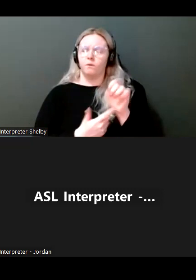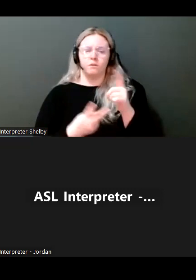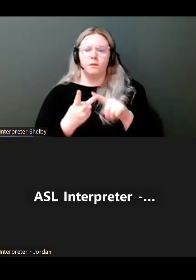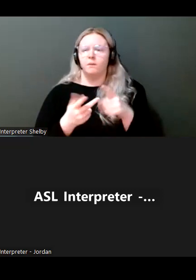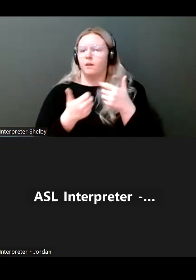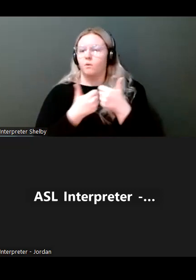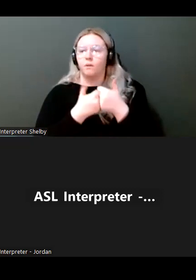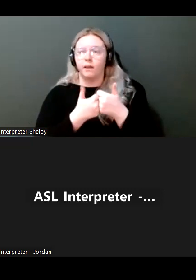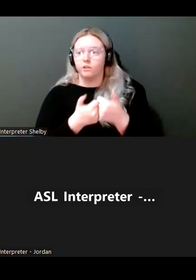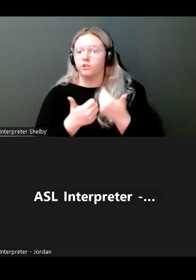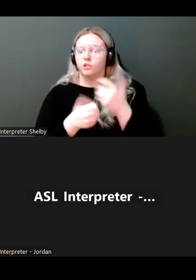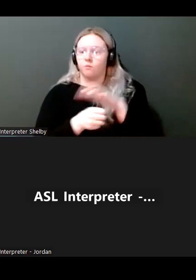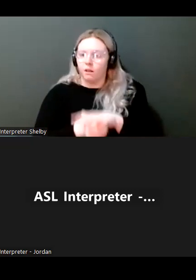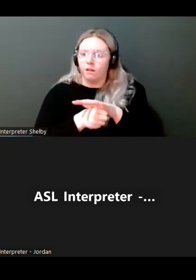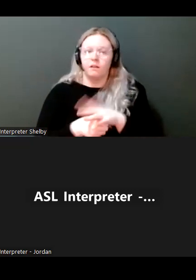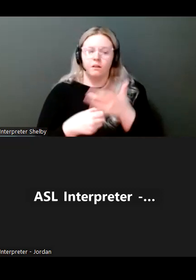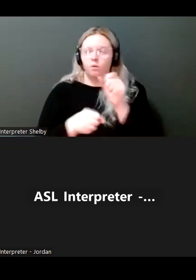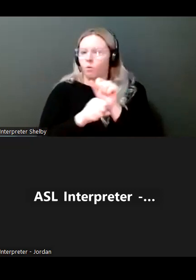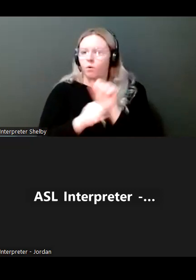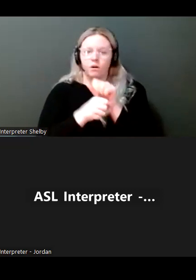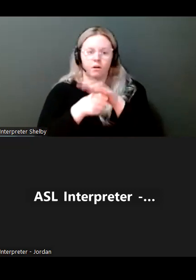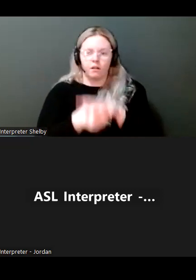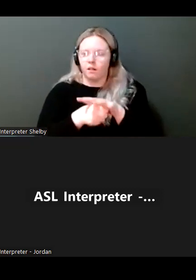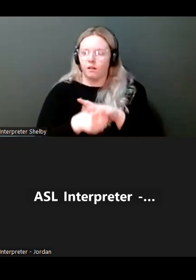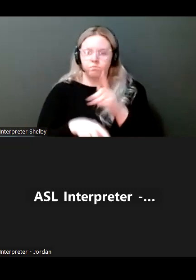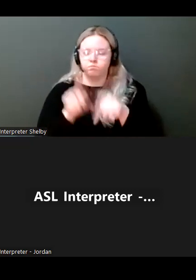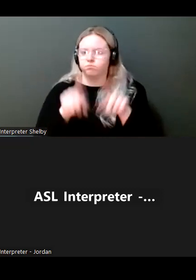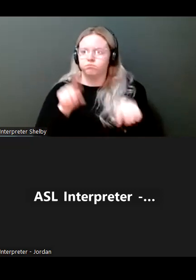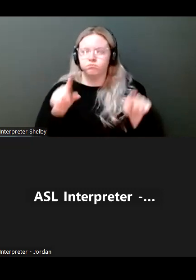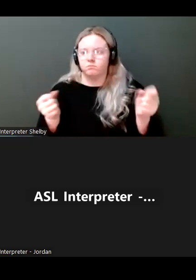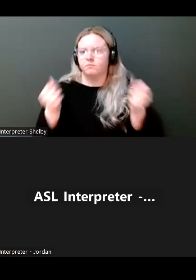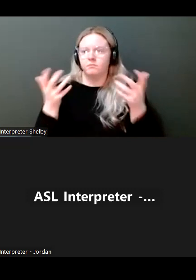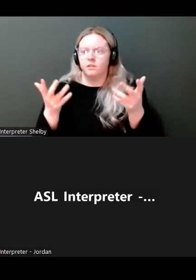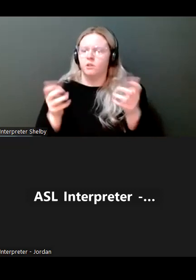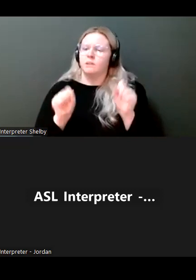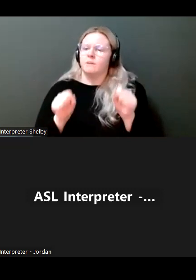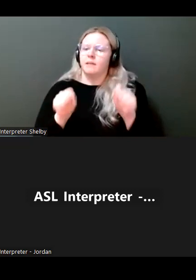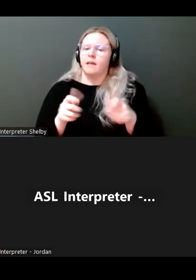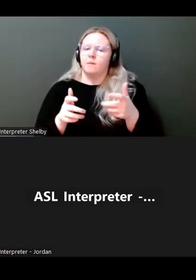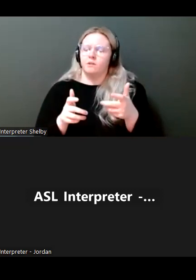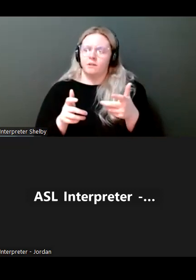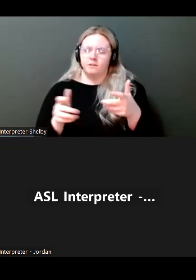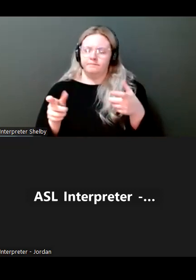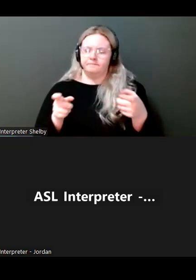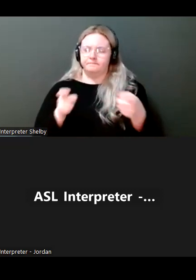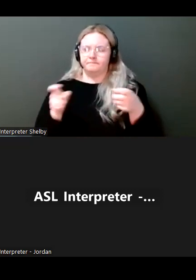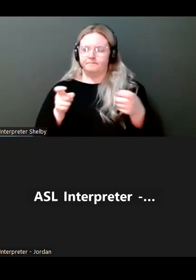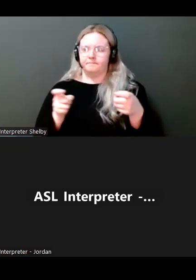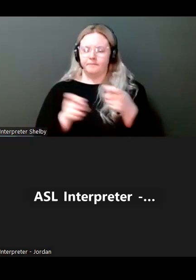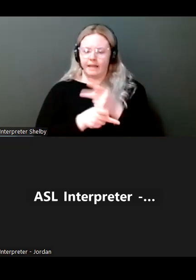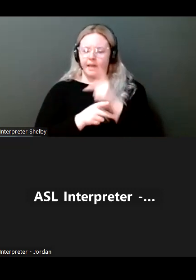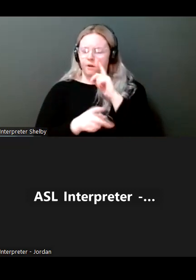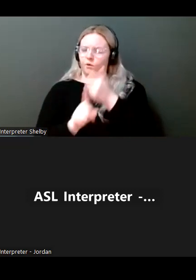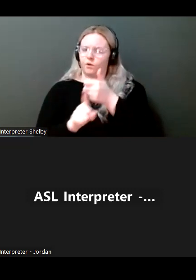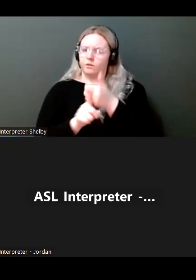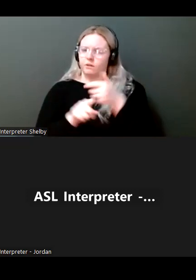work-related stressors, things like that. So it's being able to cope and manage that stuff in a healthy way.